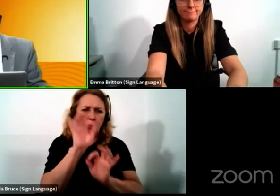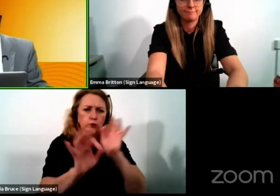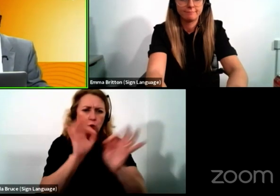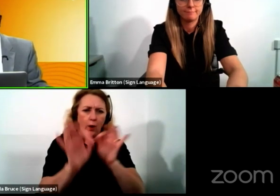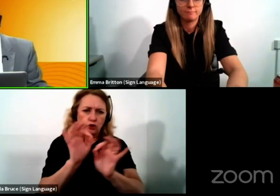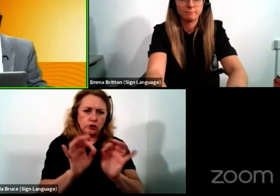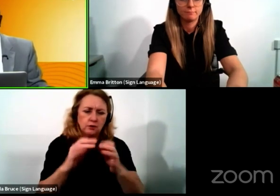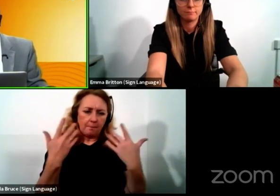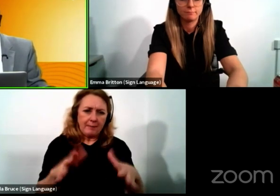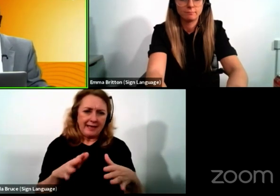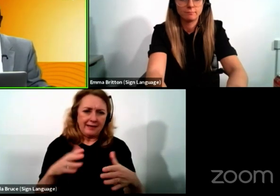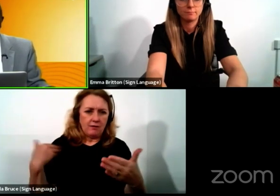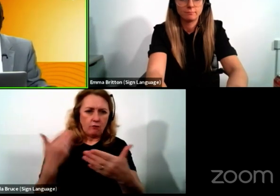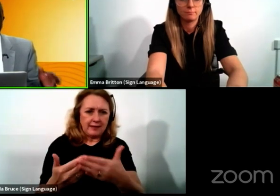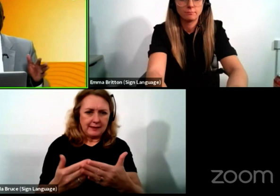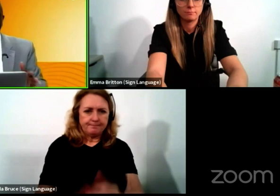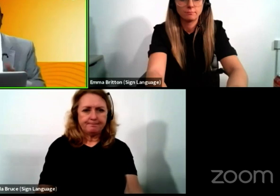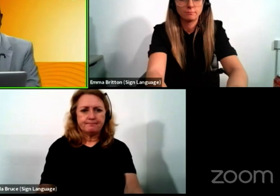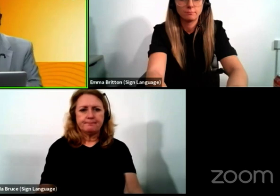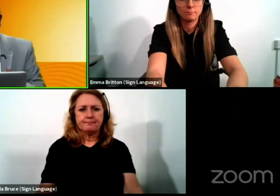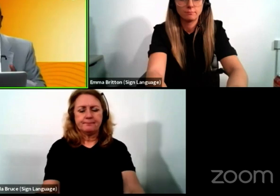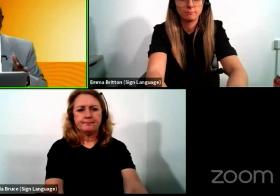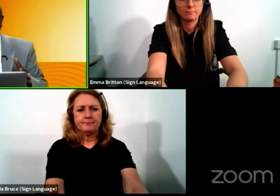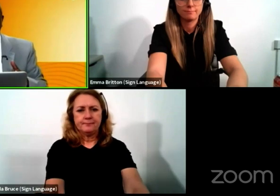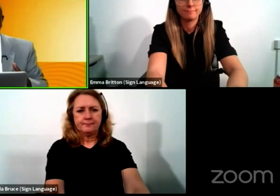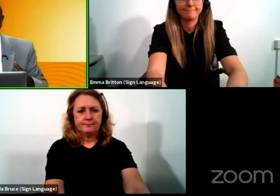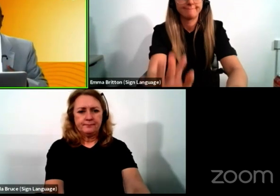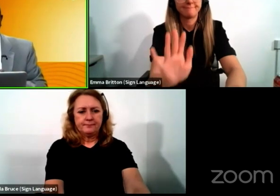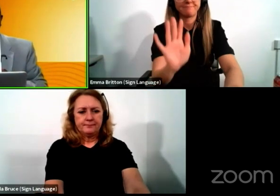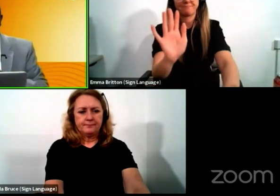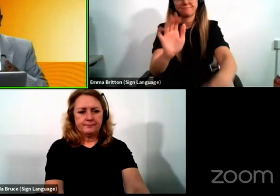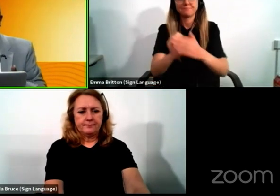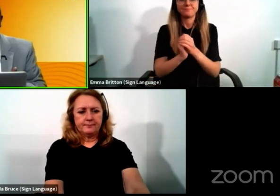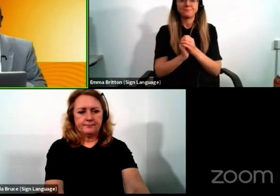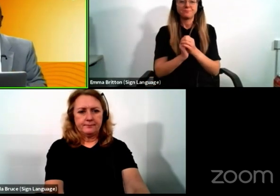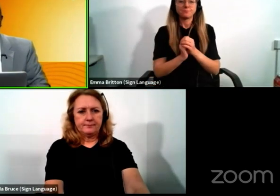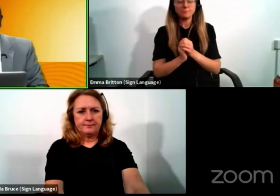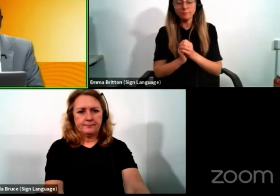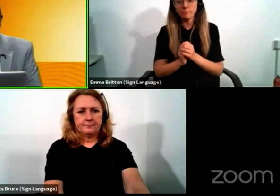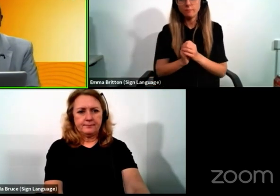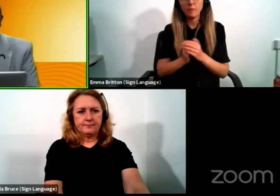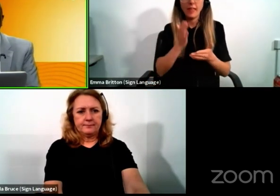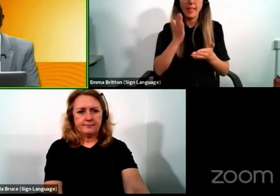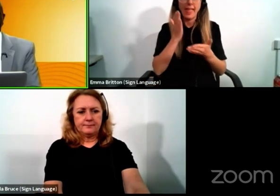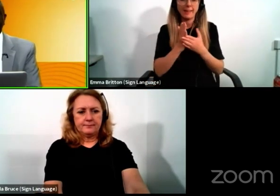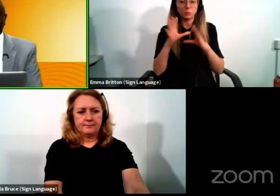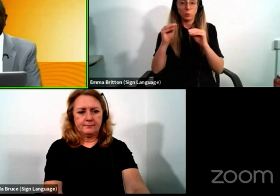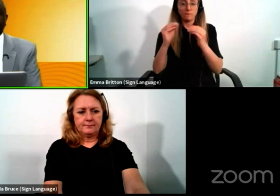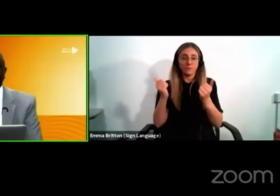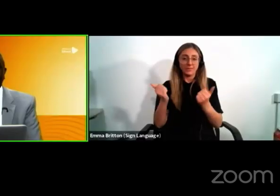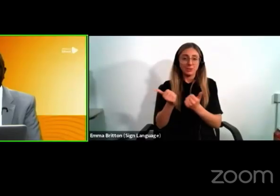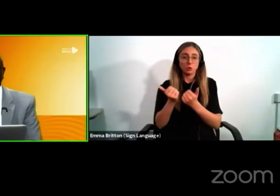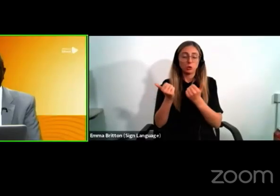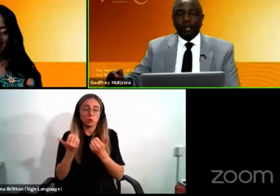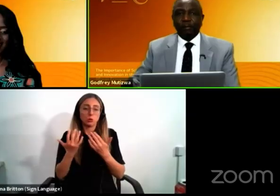that we have had on the session today. Sadly, and I have to say sadly, and I say it sincerely, I have to leave you on the